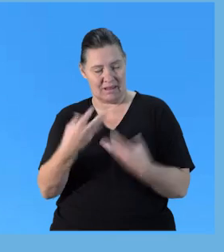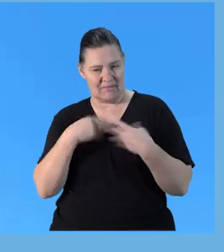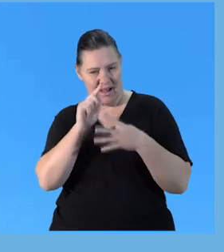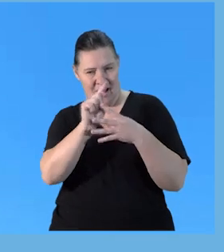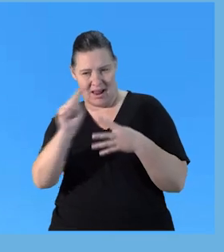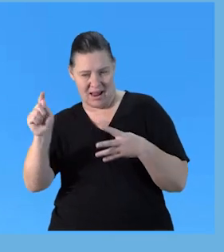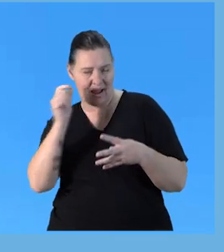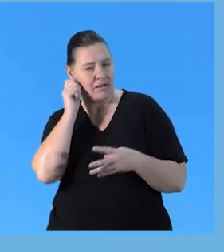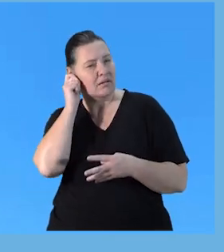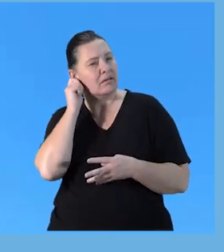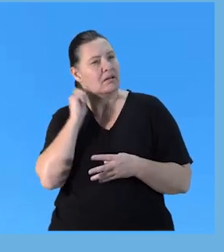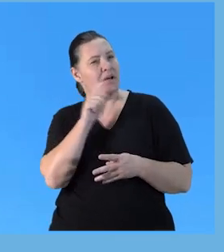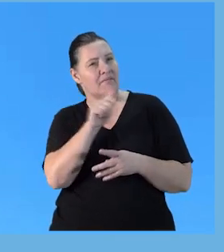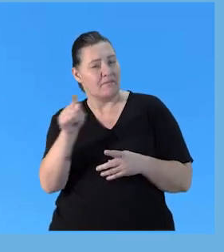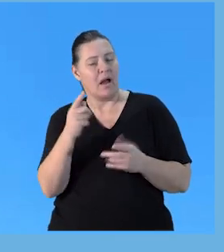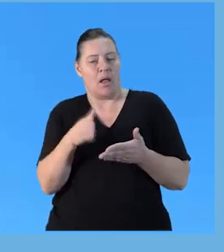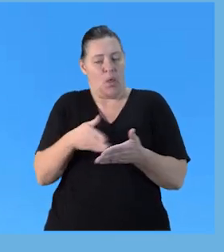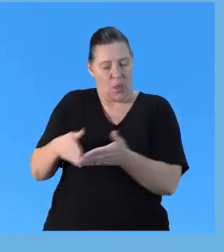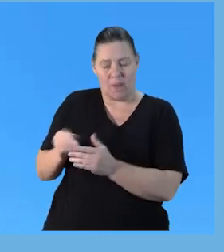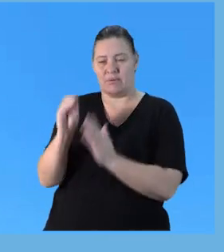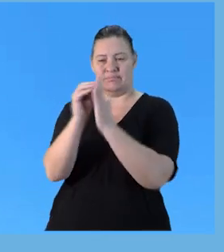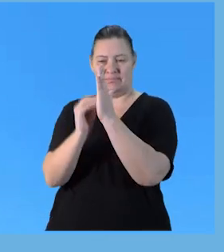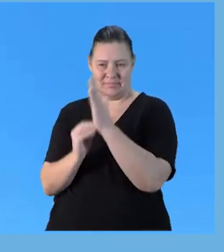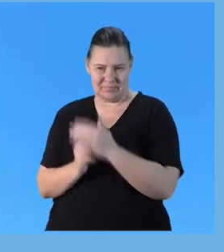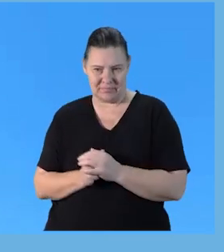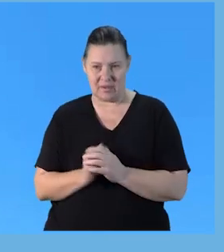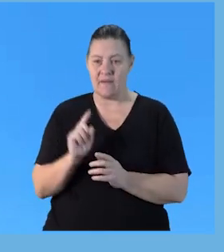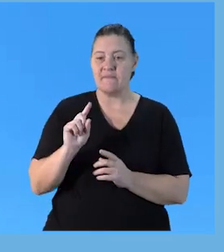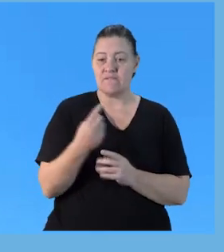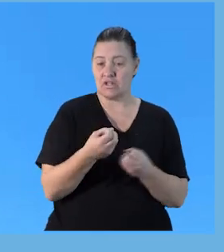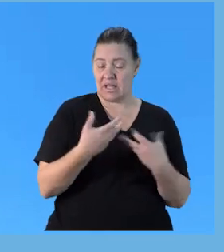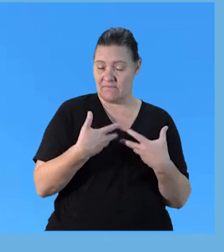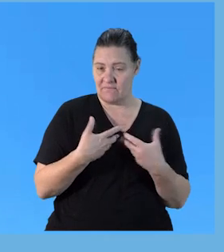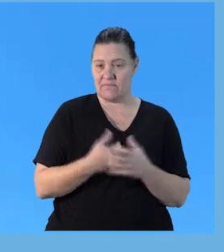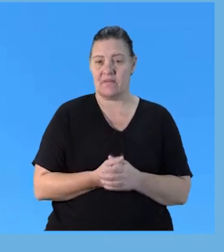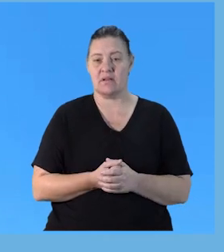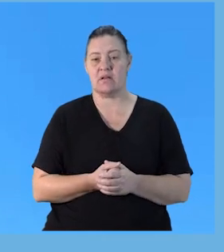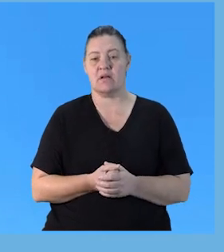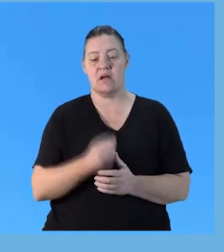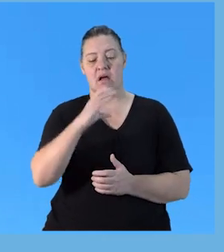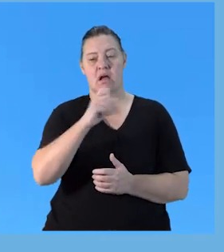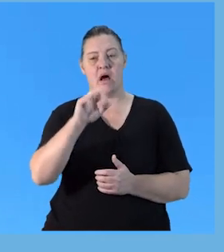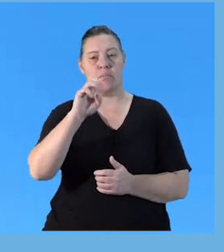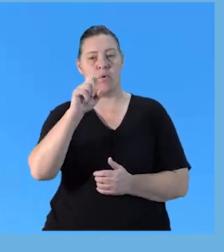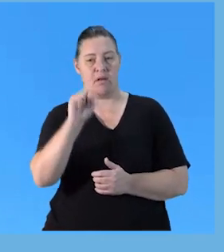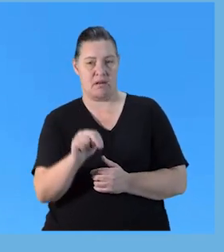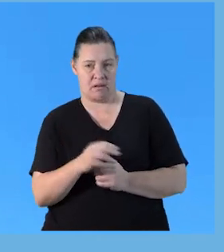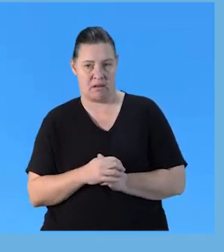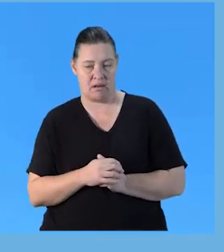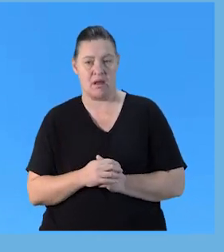need to know that any one of those two things, it is correct. And if you find that you are finding